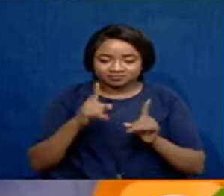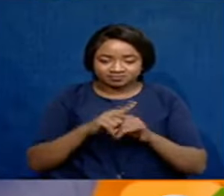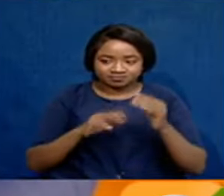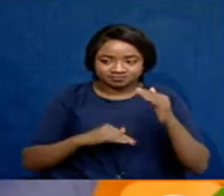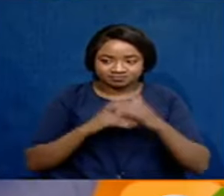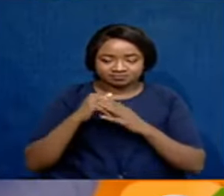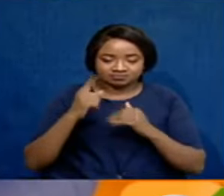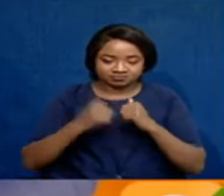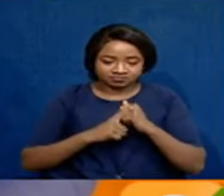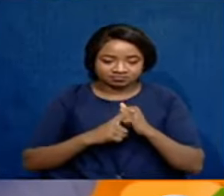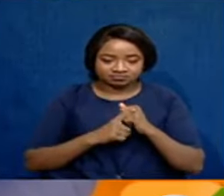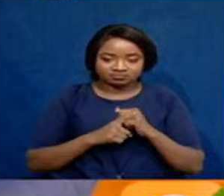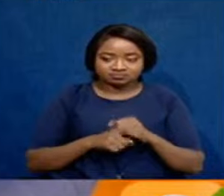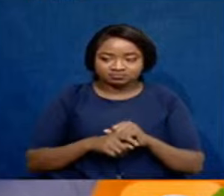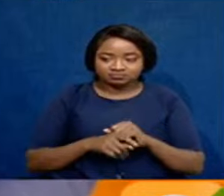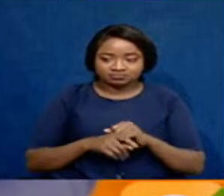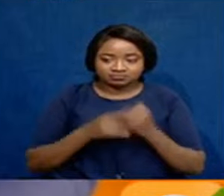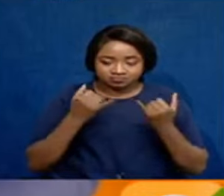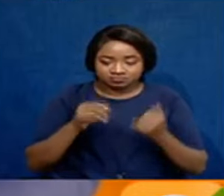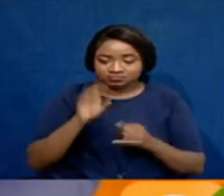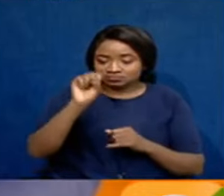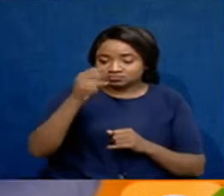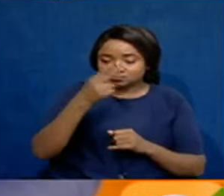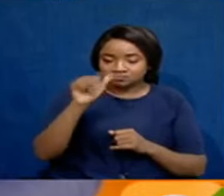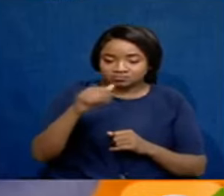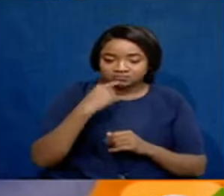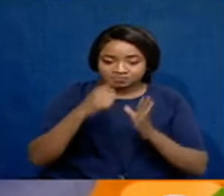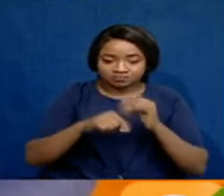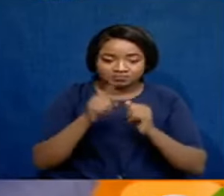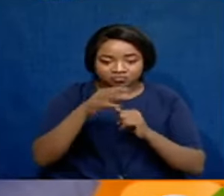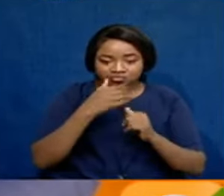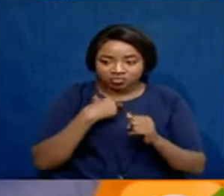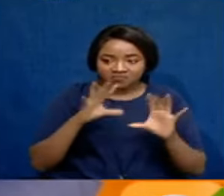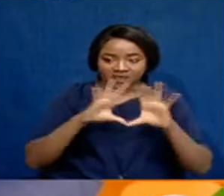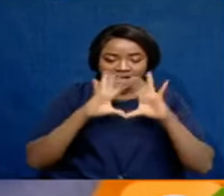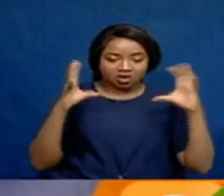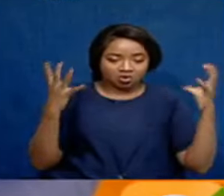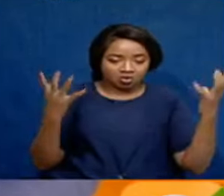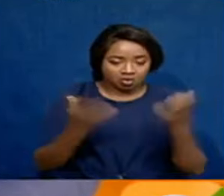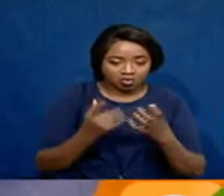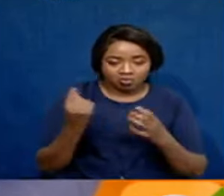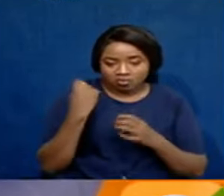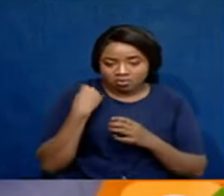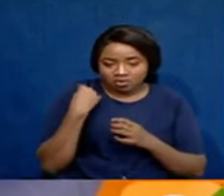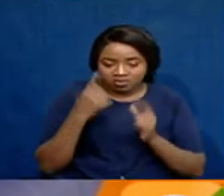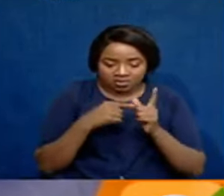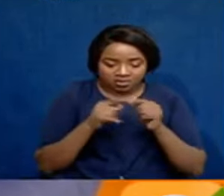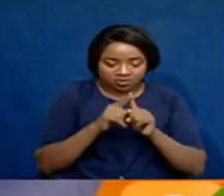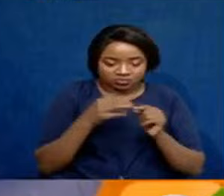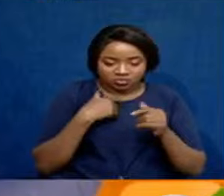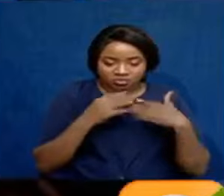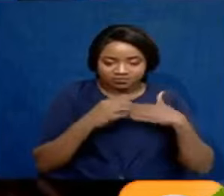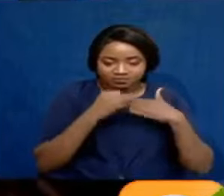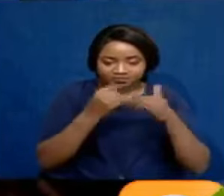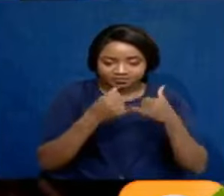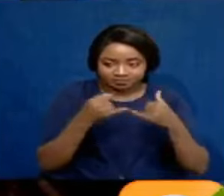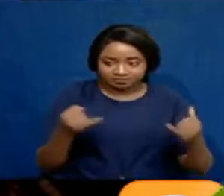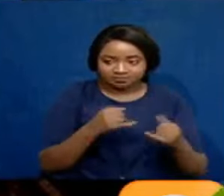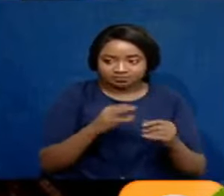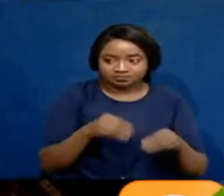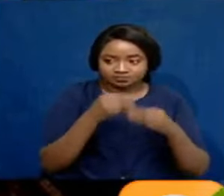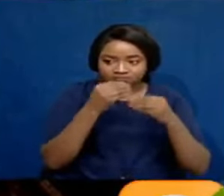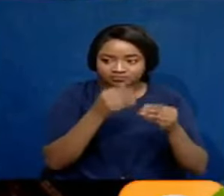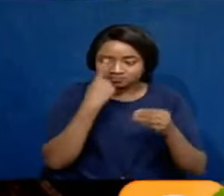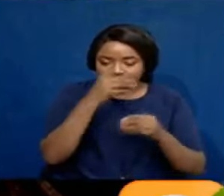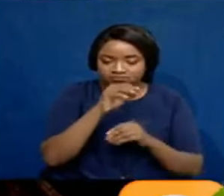now is ensure that you are given a global figure, and then we have guidelines that have been provided for through the